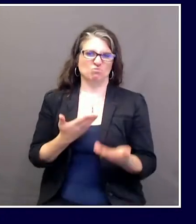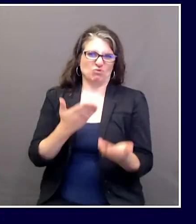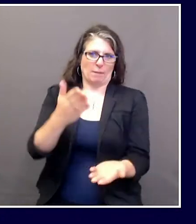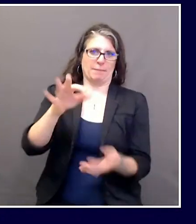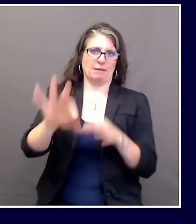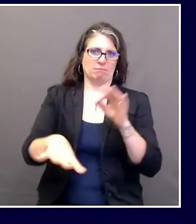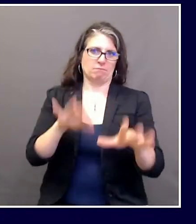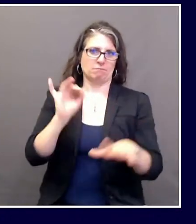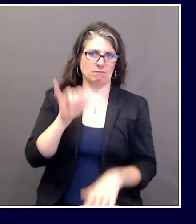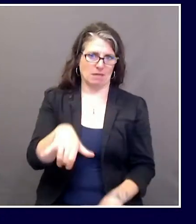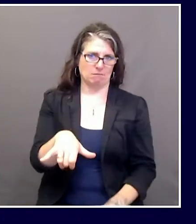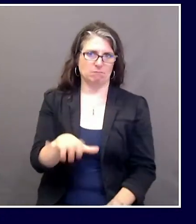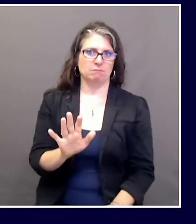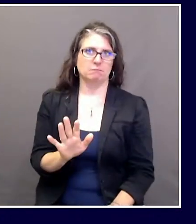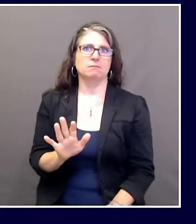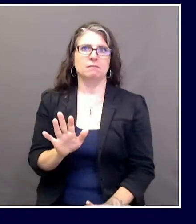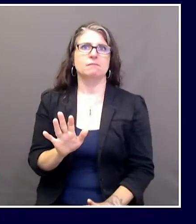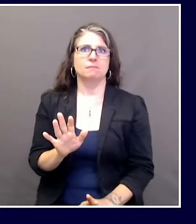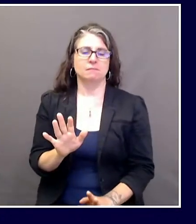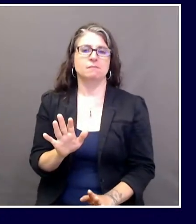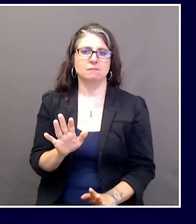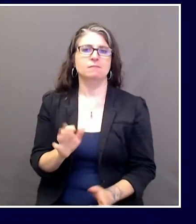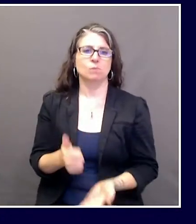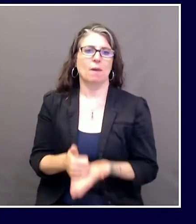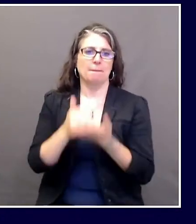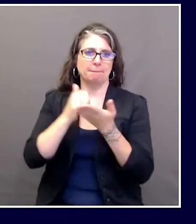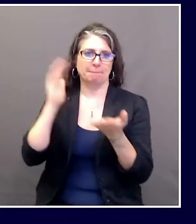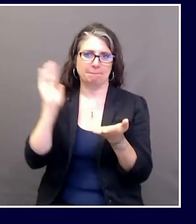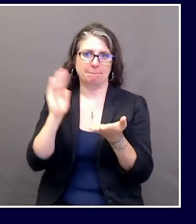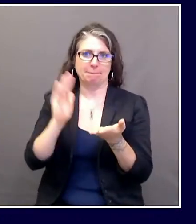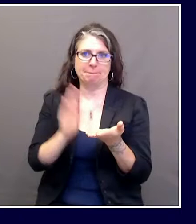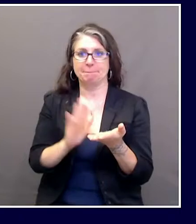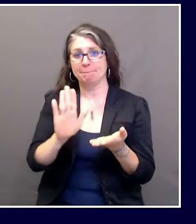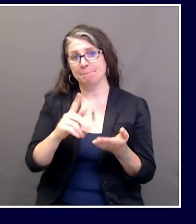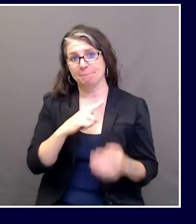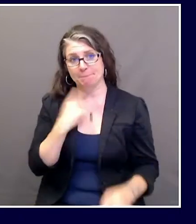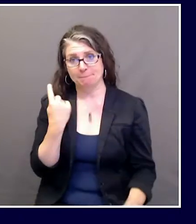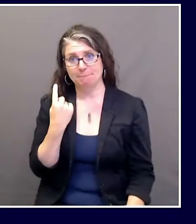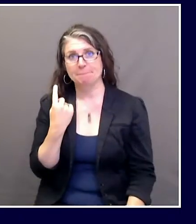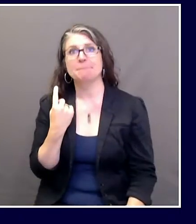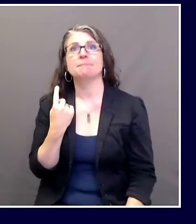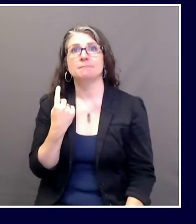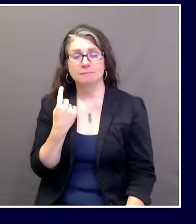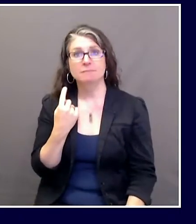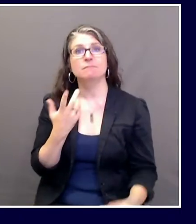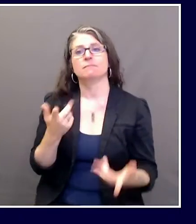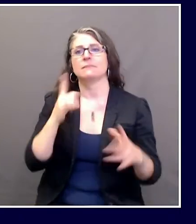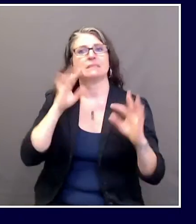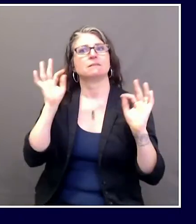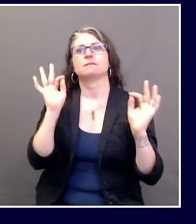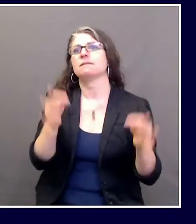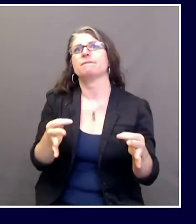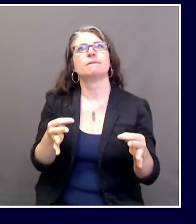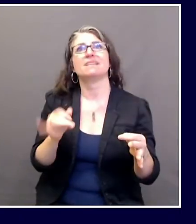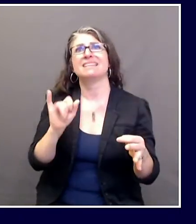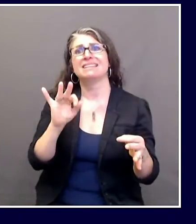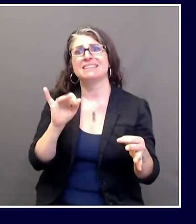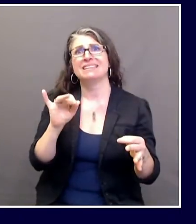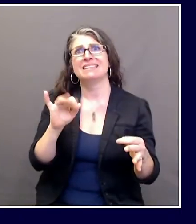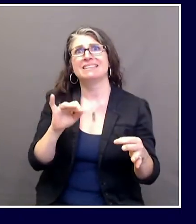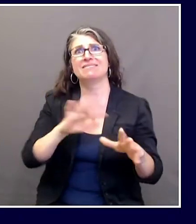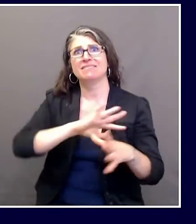risk low, particularly when you're looking at a mixed population. If everyone in the congregation is